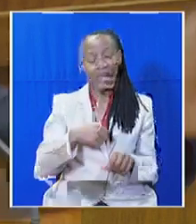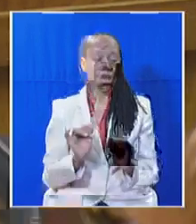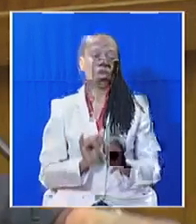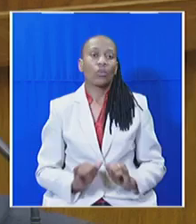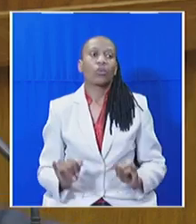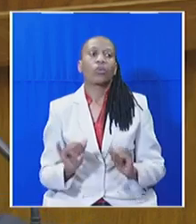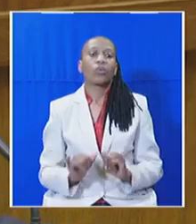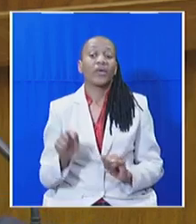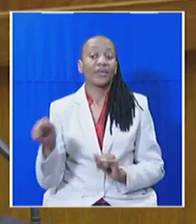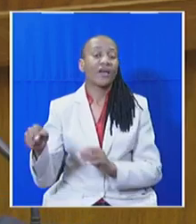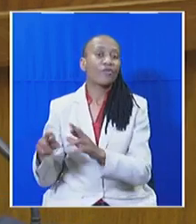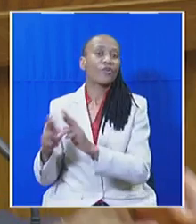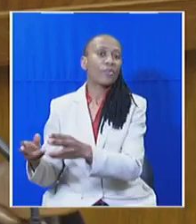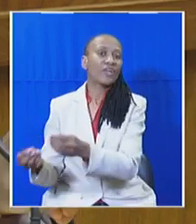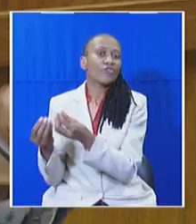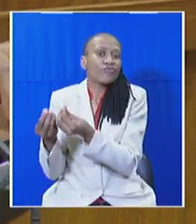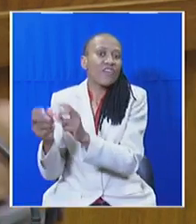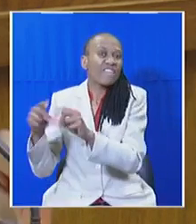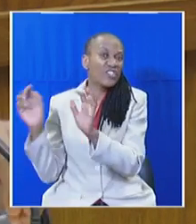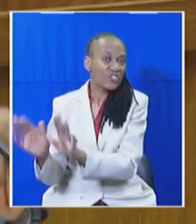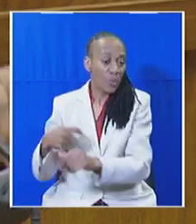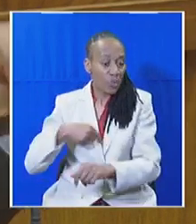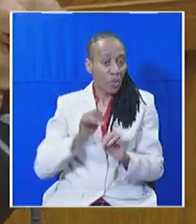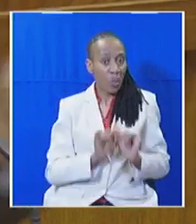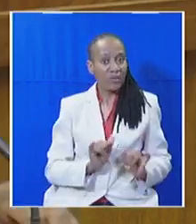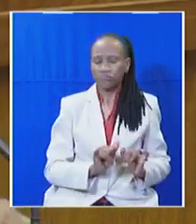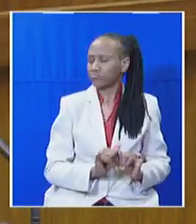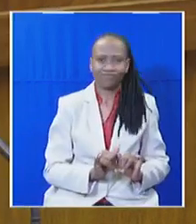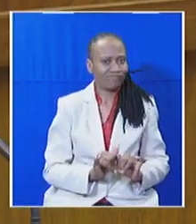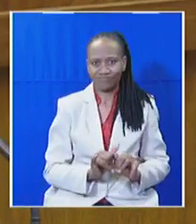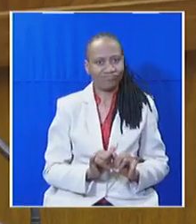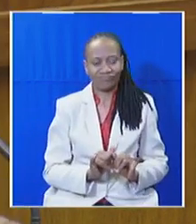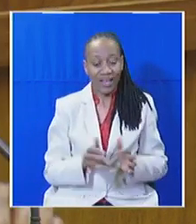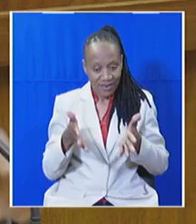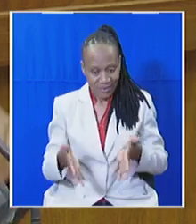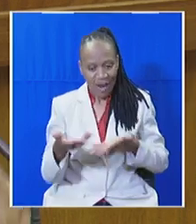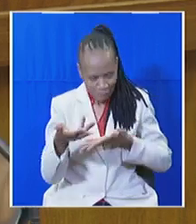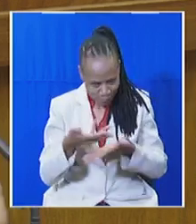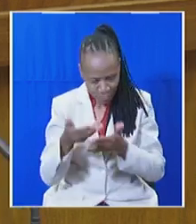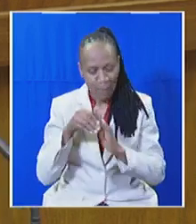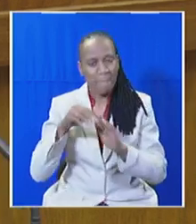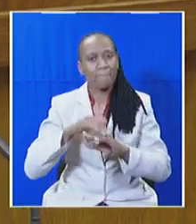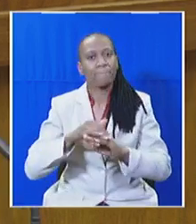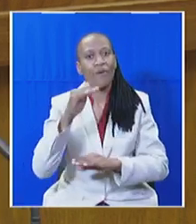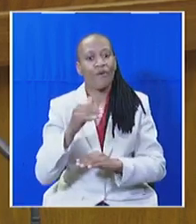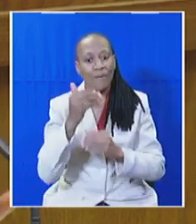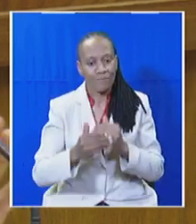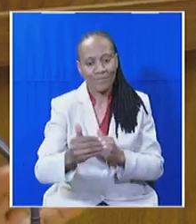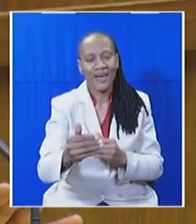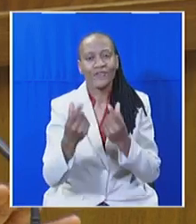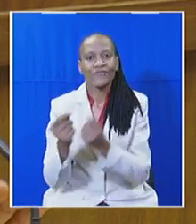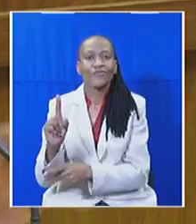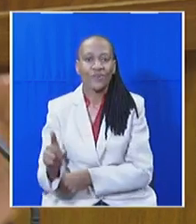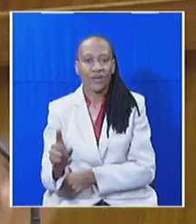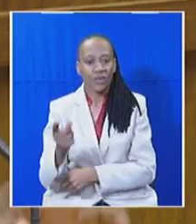that matter is resolved. That's why we are talking about the industrialization that must happen as